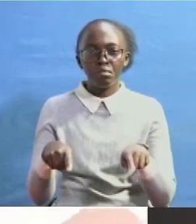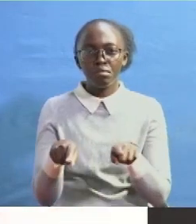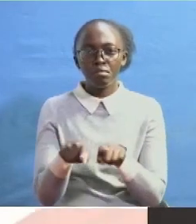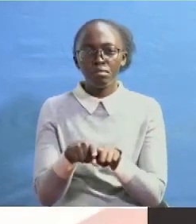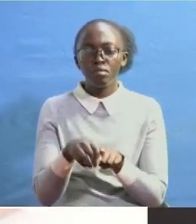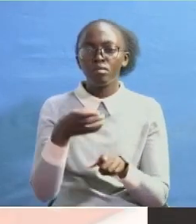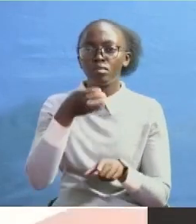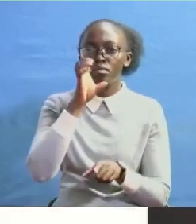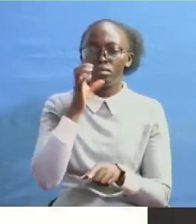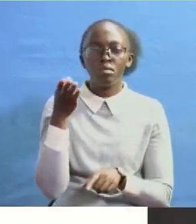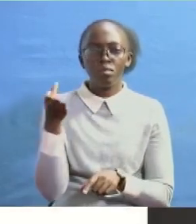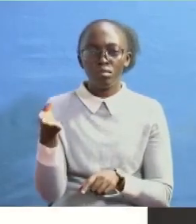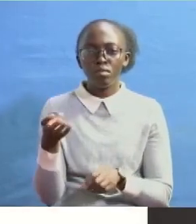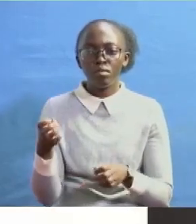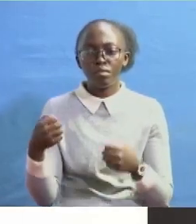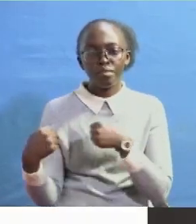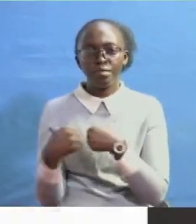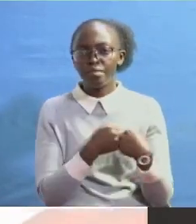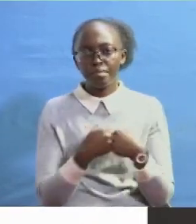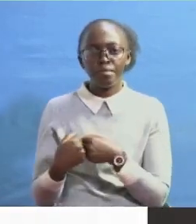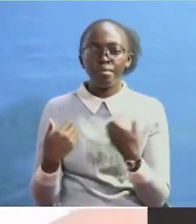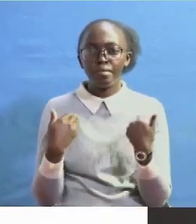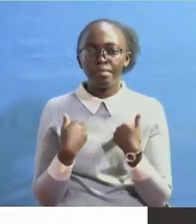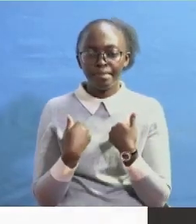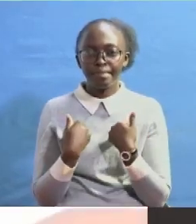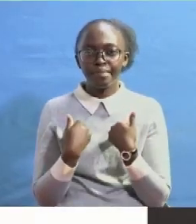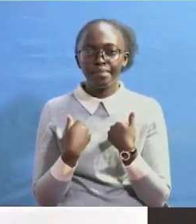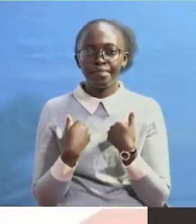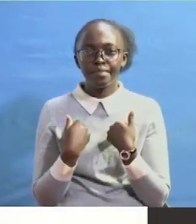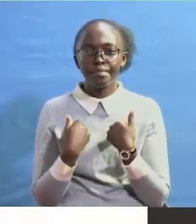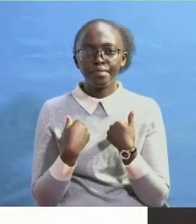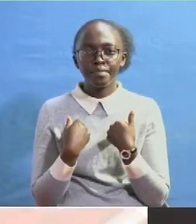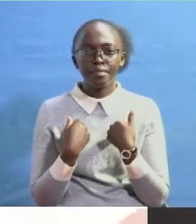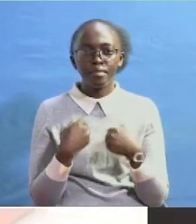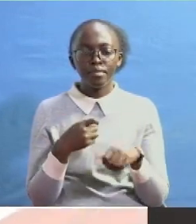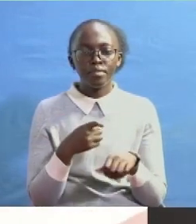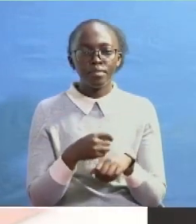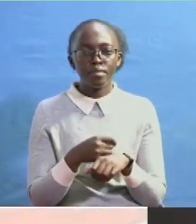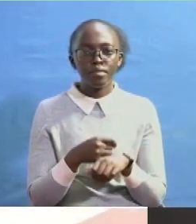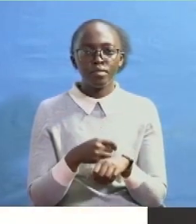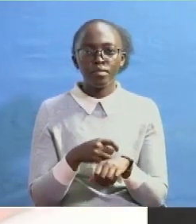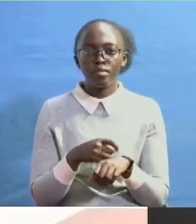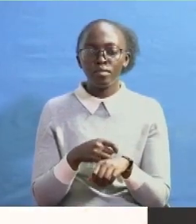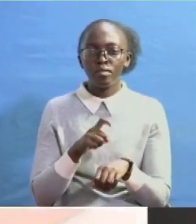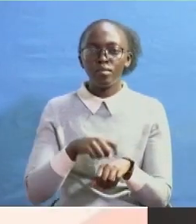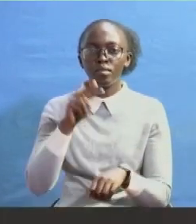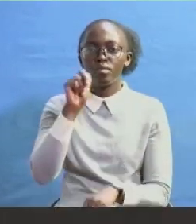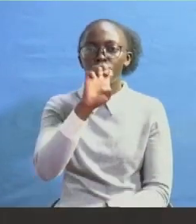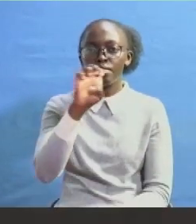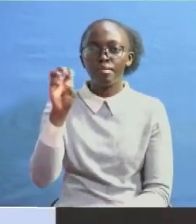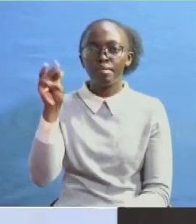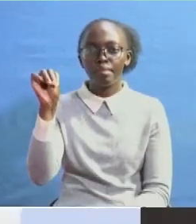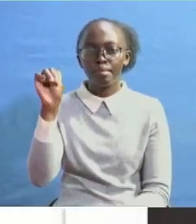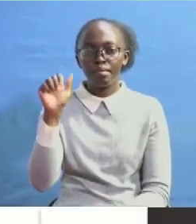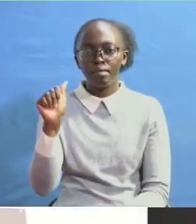industry faces a similar challenge with regulations spanning across multiple entities like NEMA, county